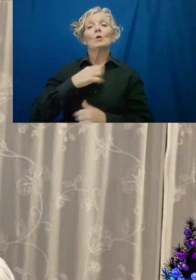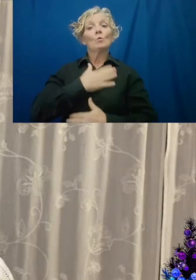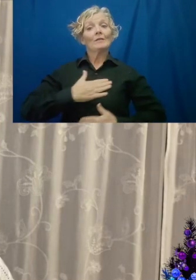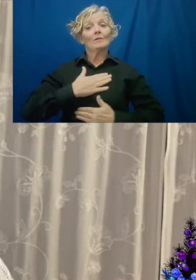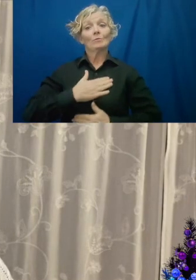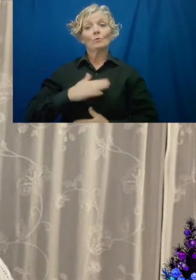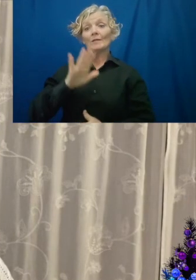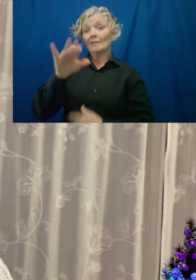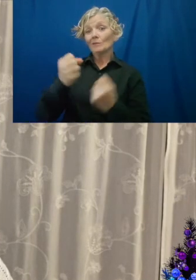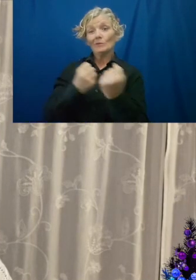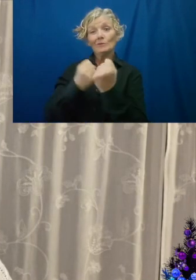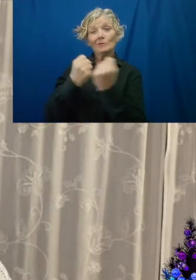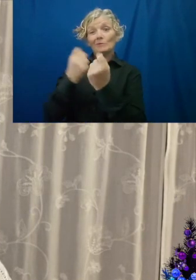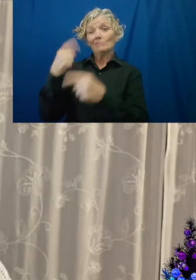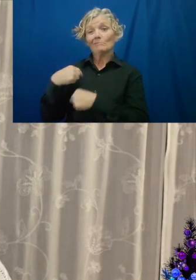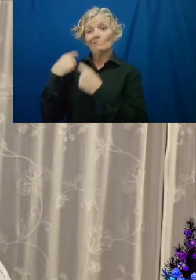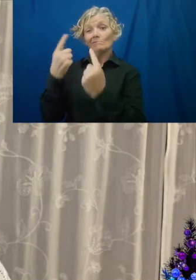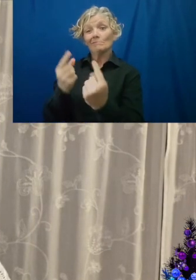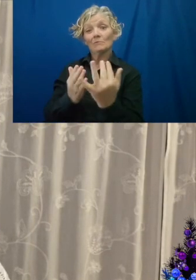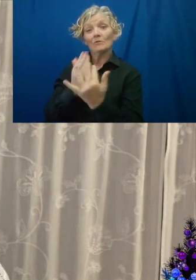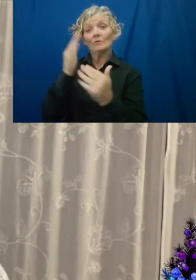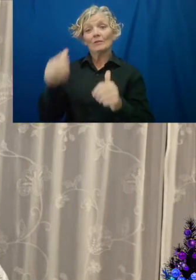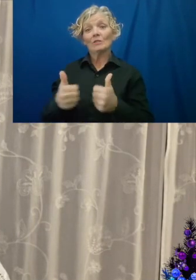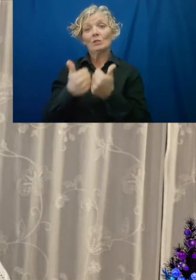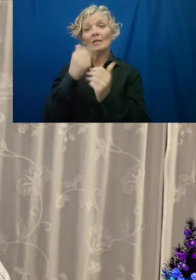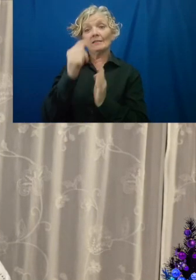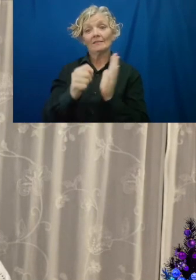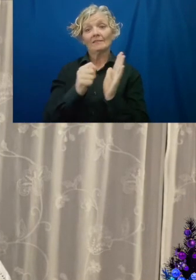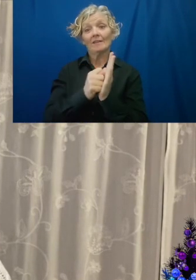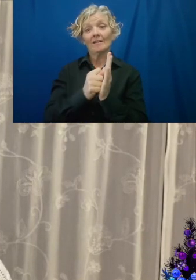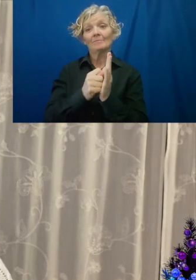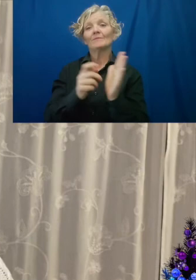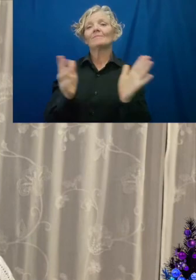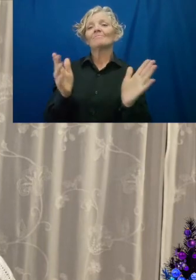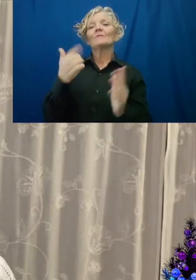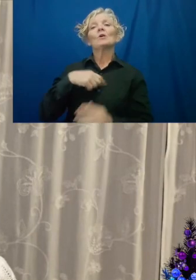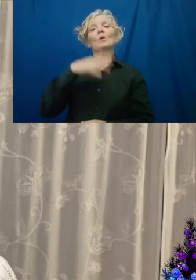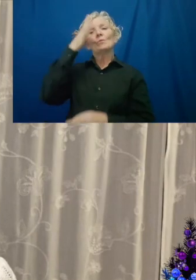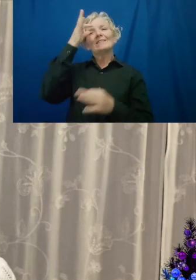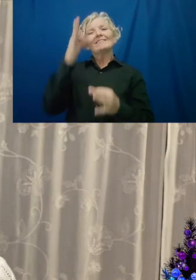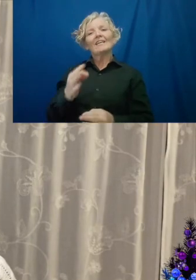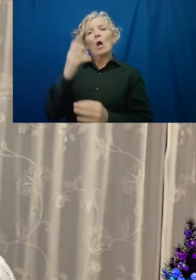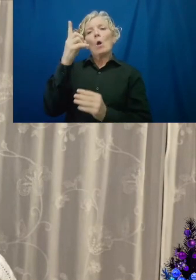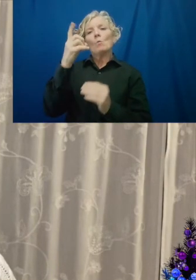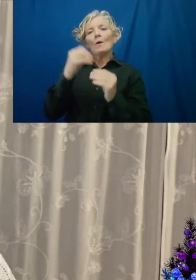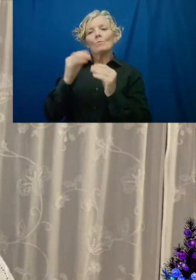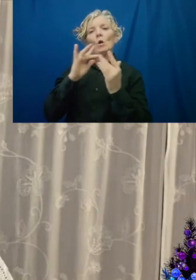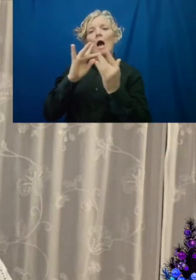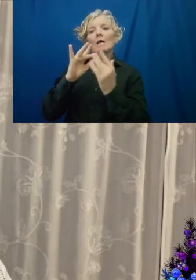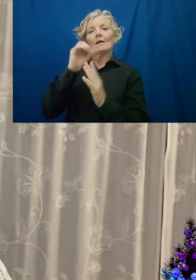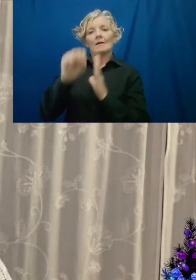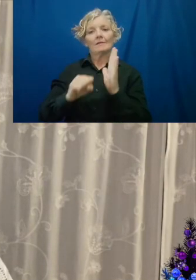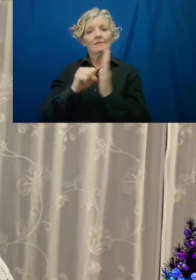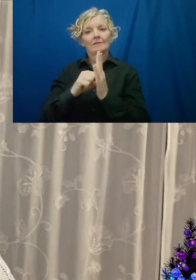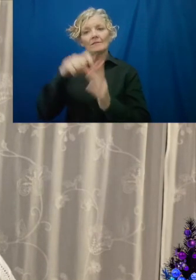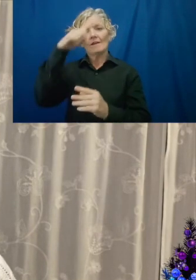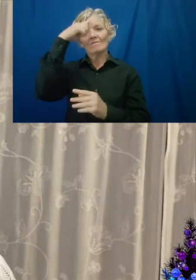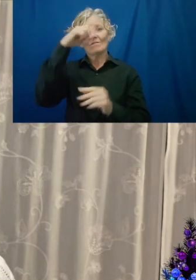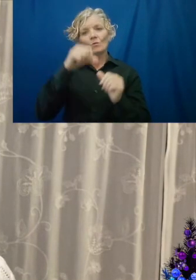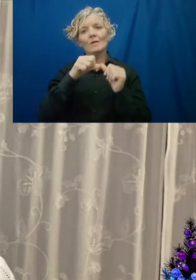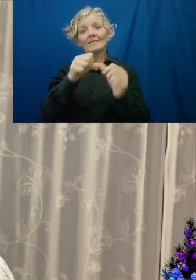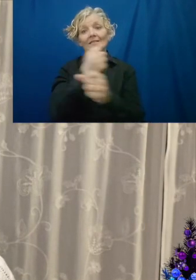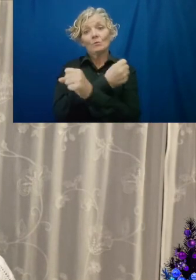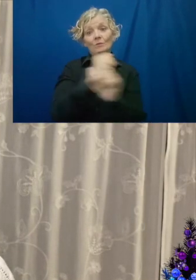We appreciate the support you've given us to help us through these challenging times. We elected to have one more virtual season to